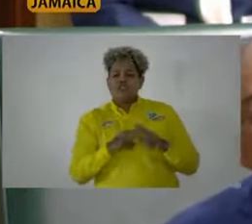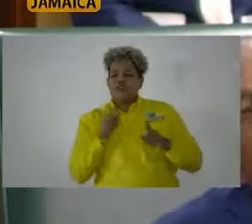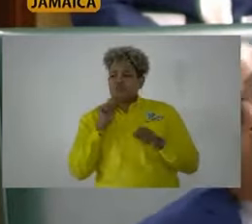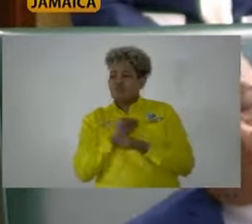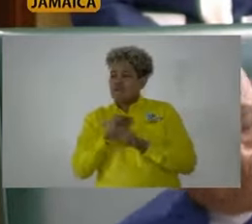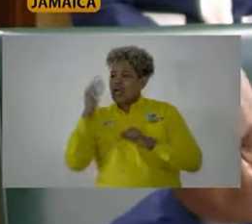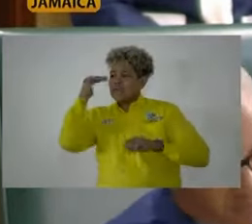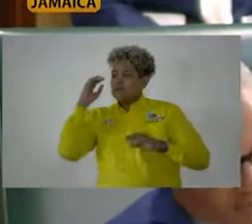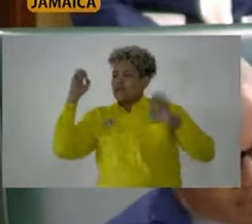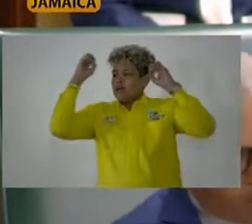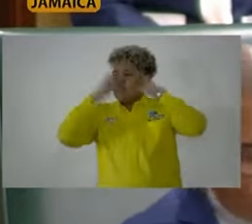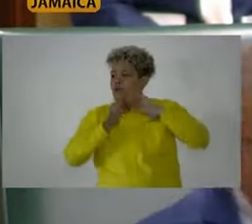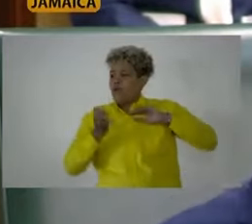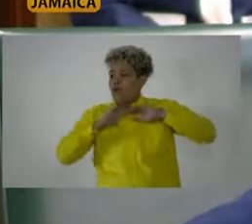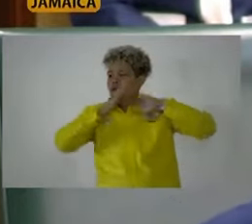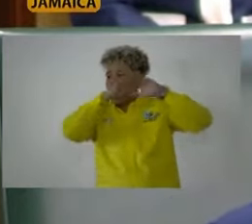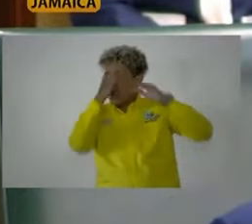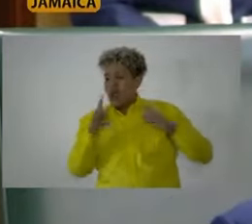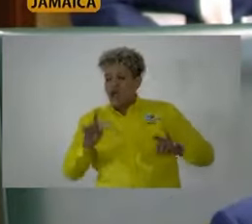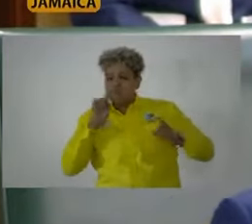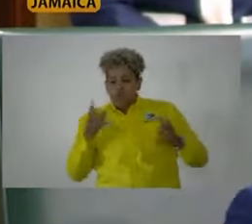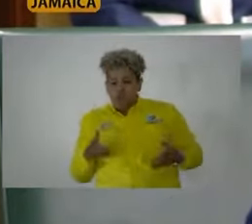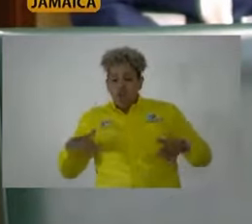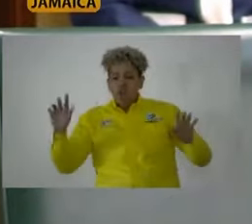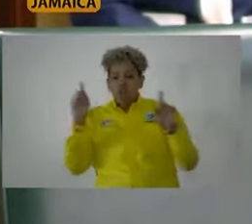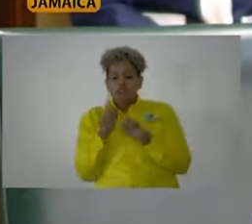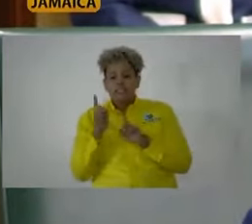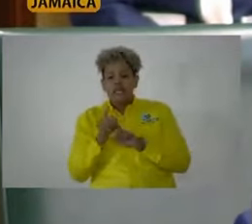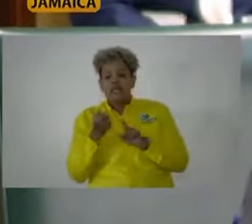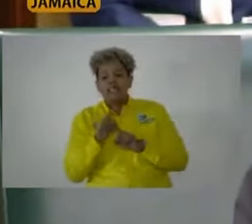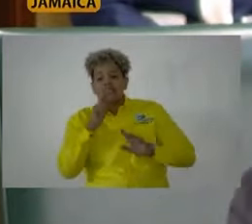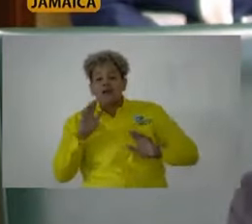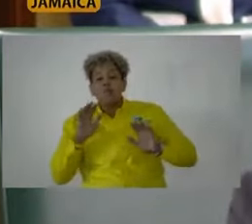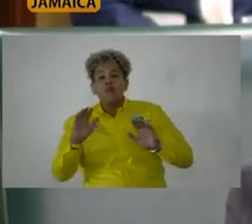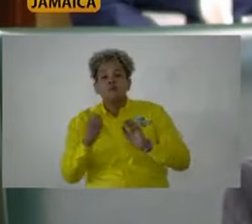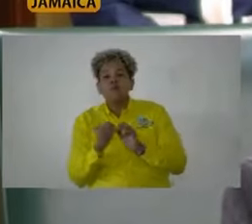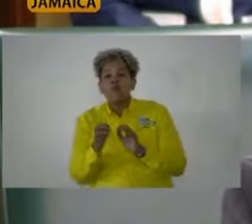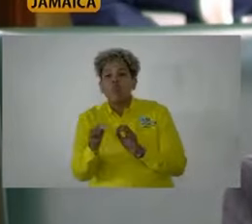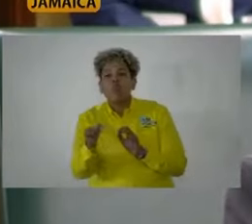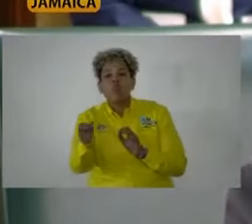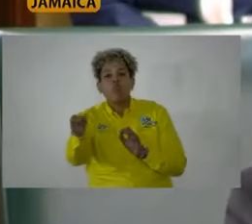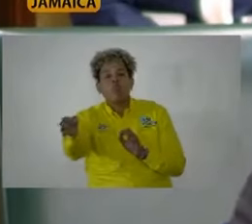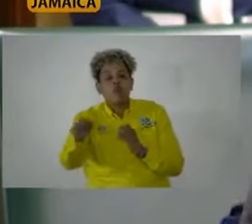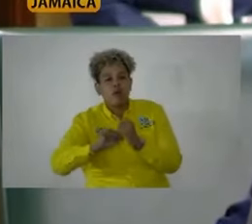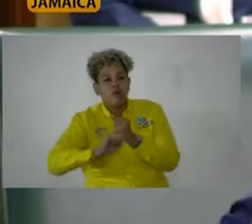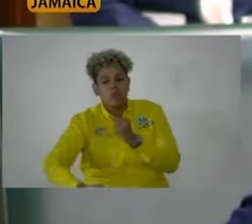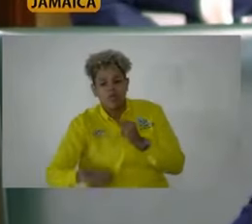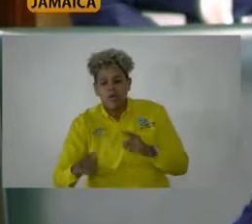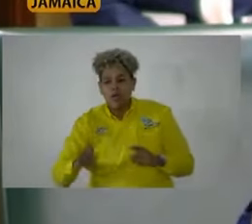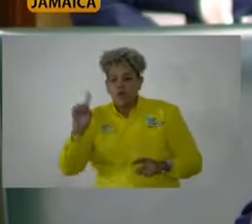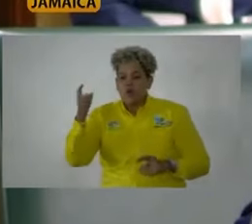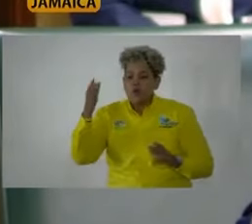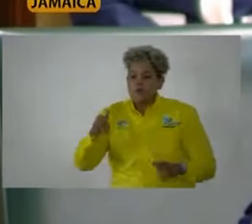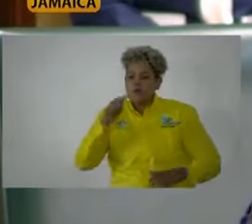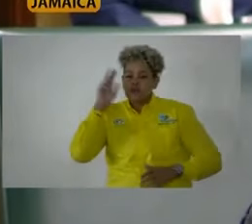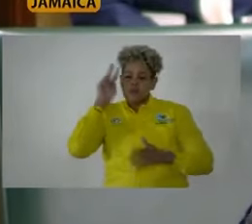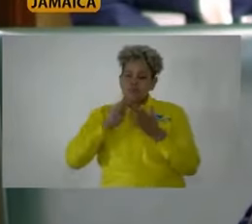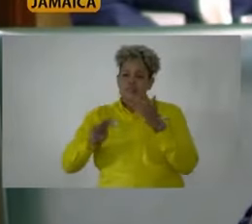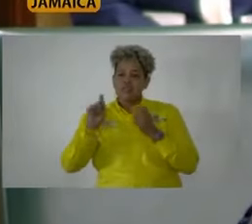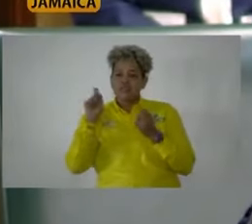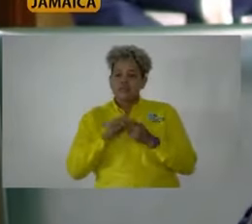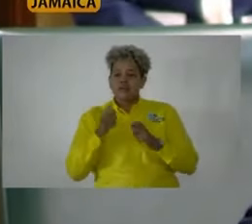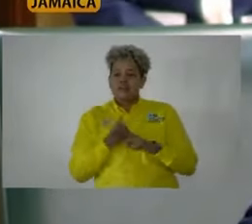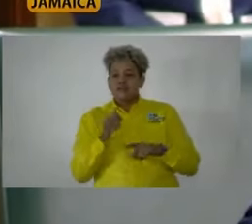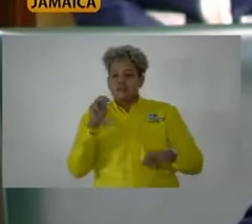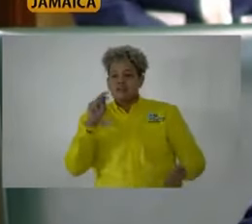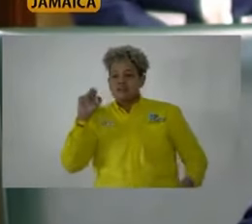rise further as the completion date is pushed farther away. The only person who predicted it accurately